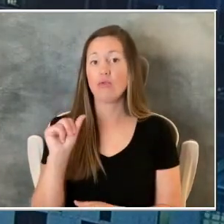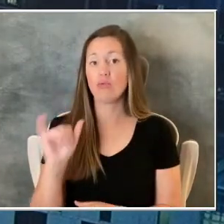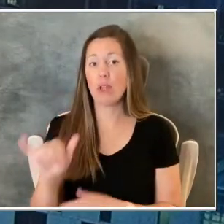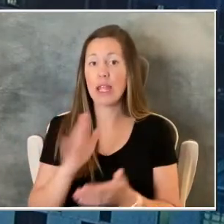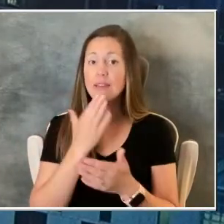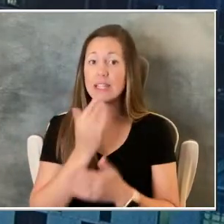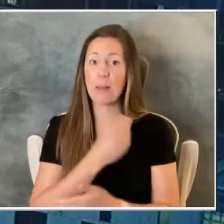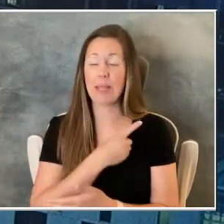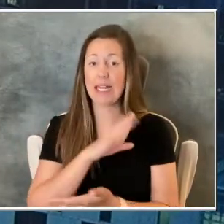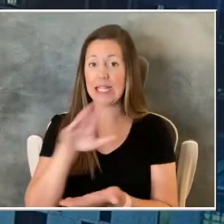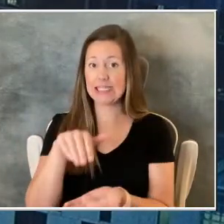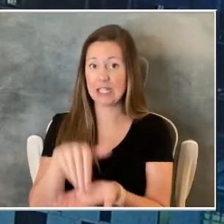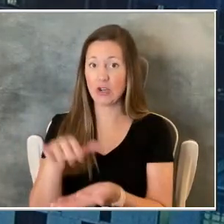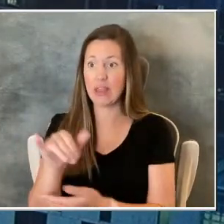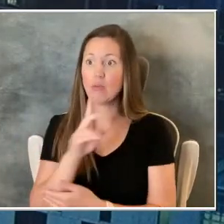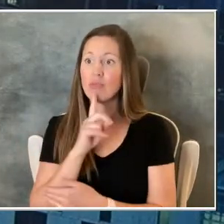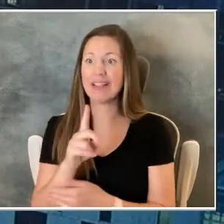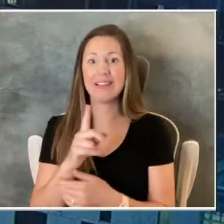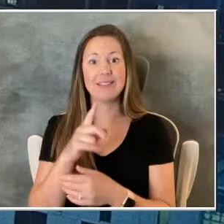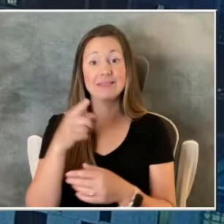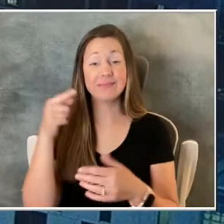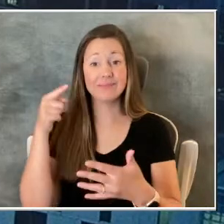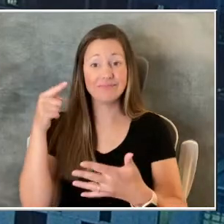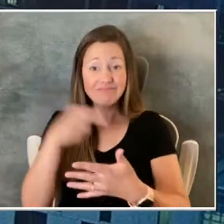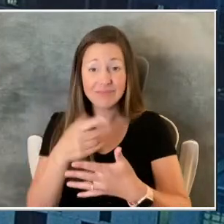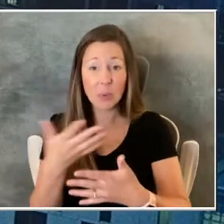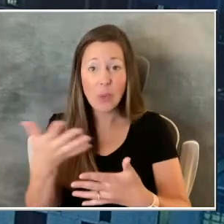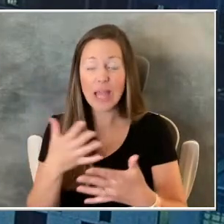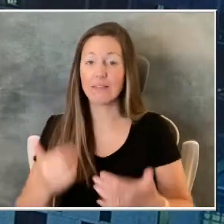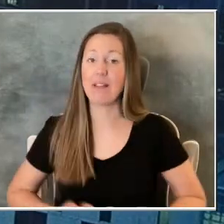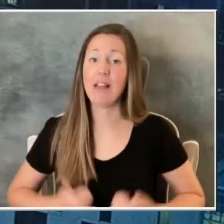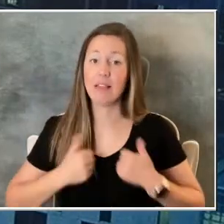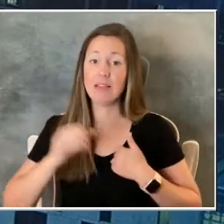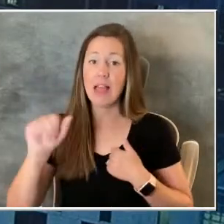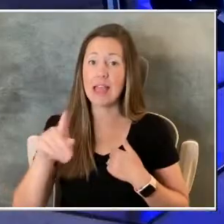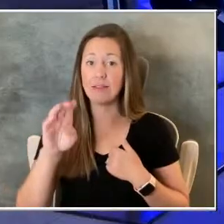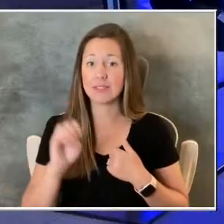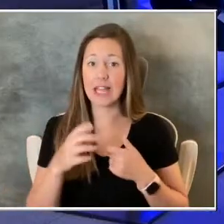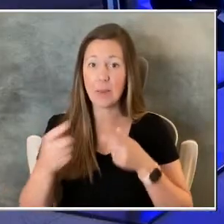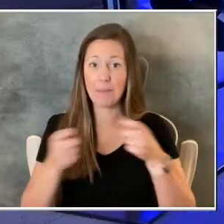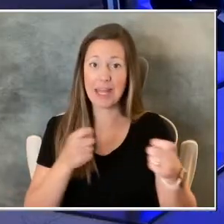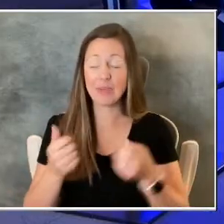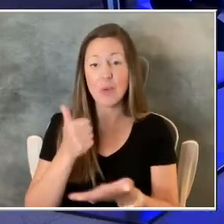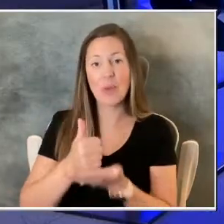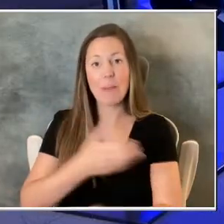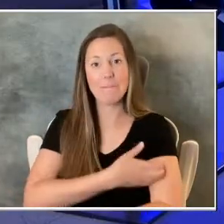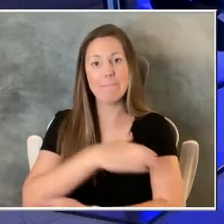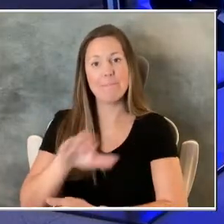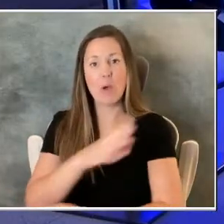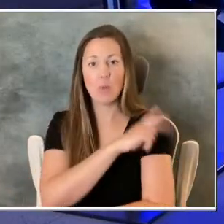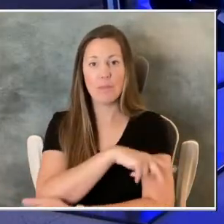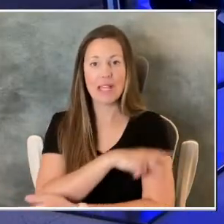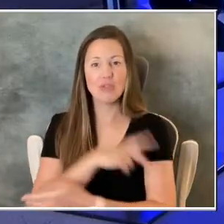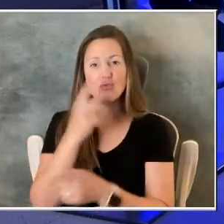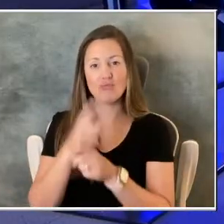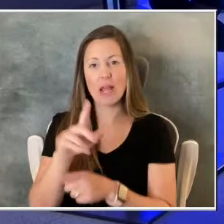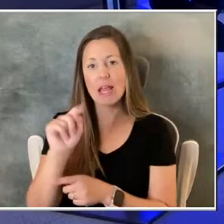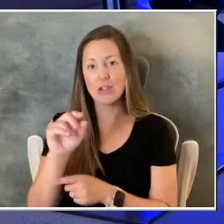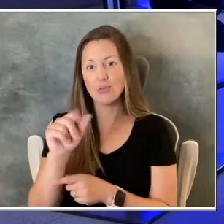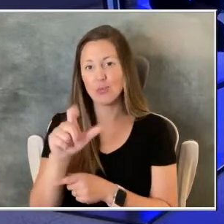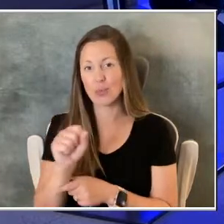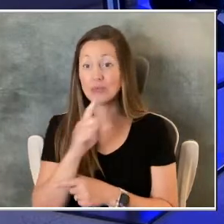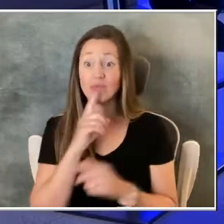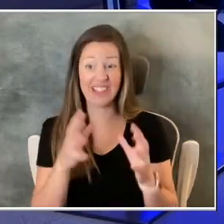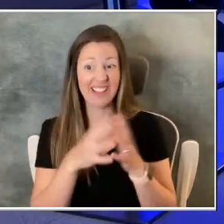foremost lifestyle management, and that's what we try to teach patients, is give the tools to empower them. And you said, you know, it's a lot to remember, so much so that you have to carry